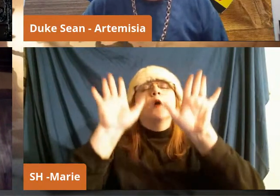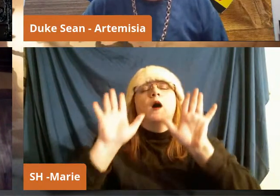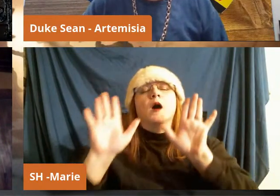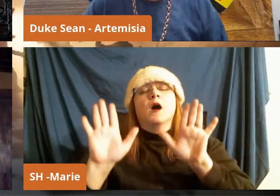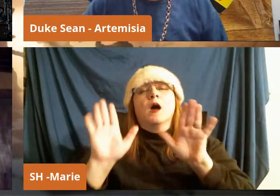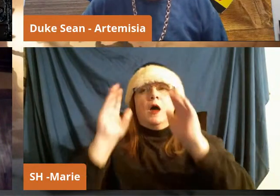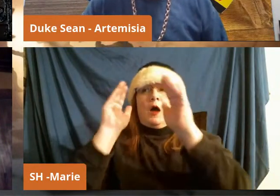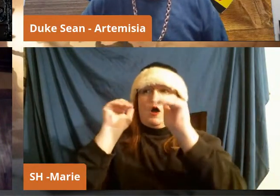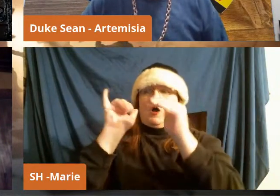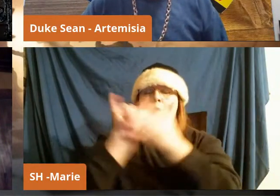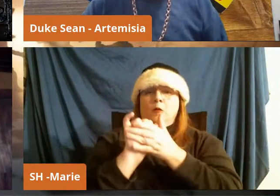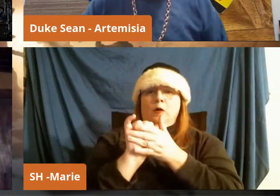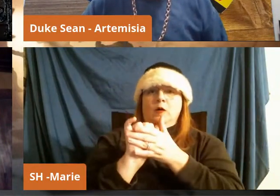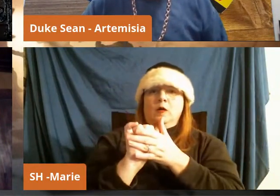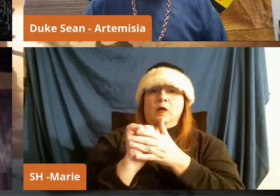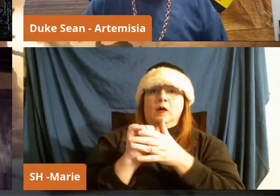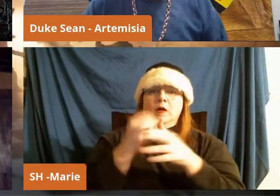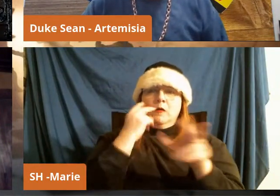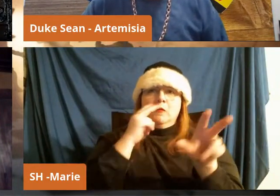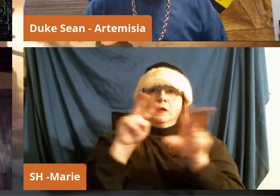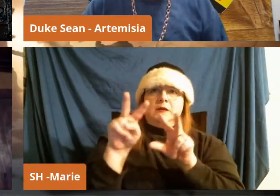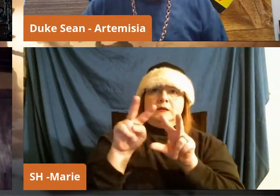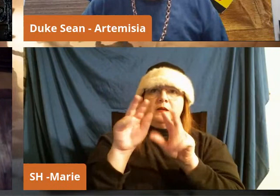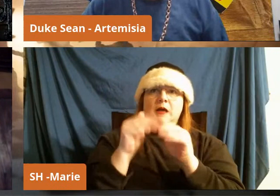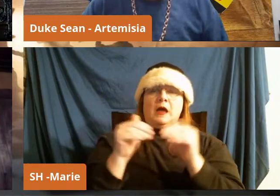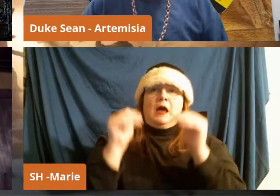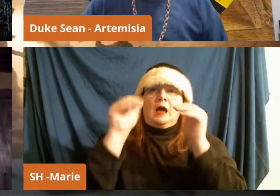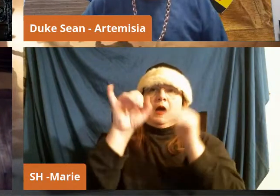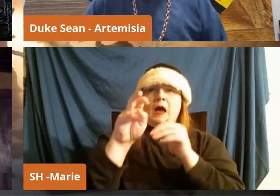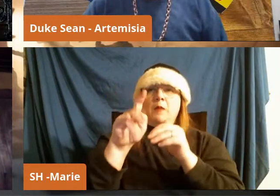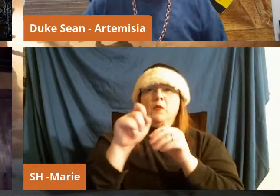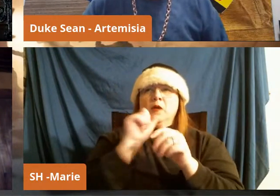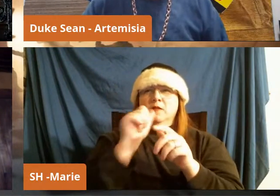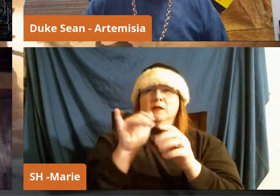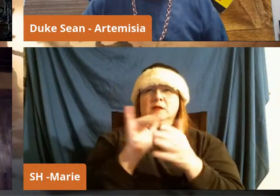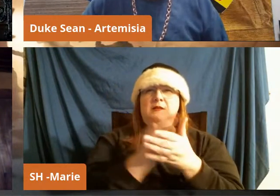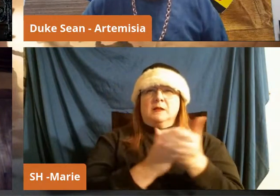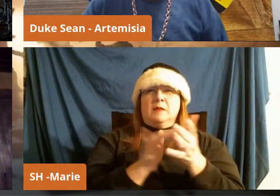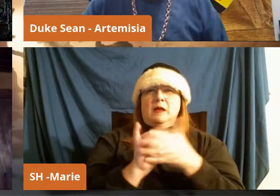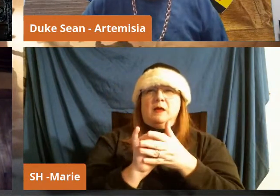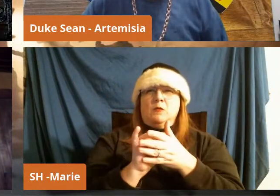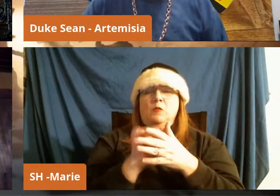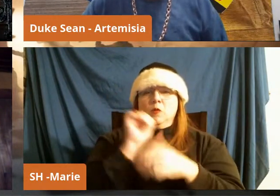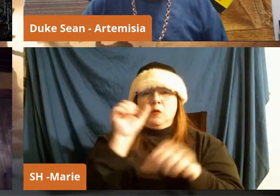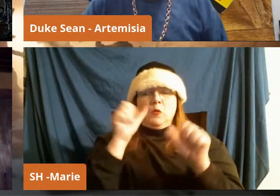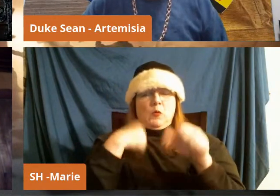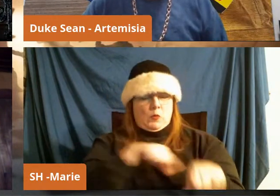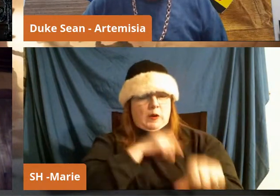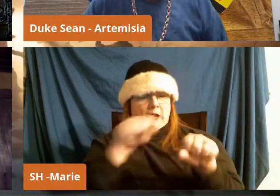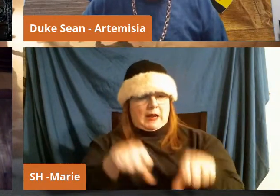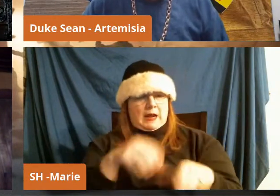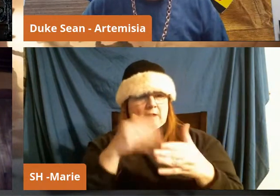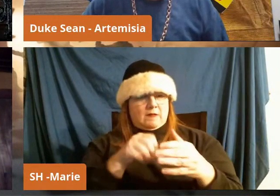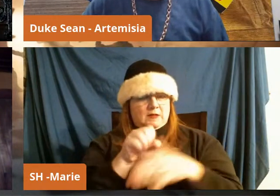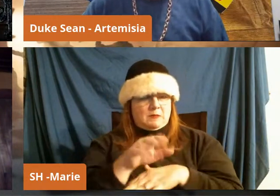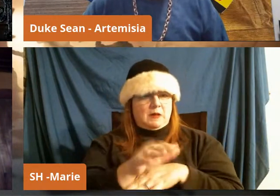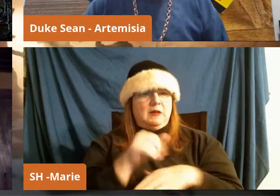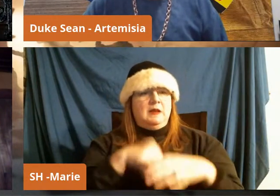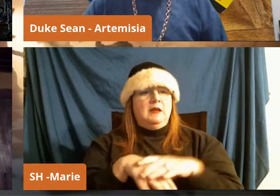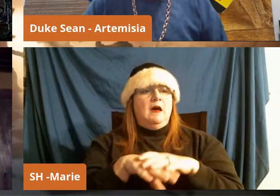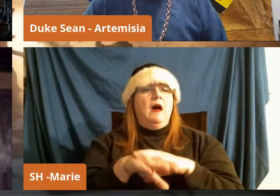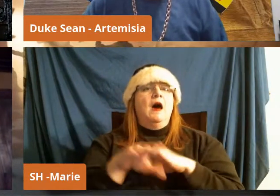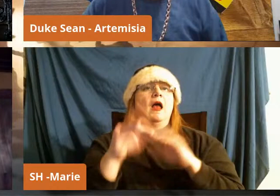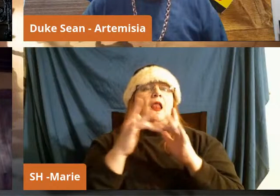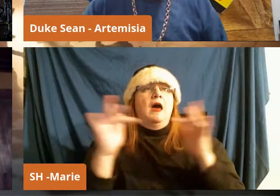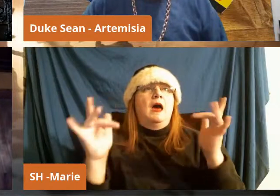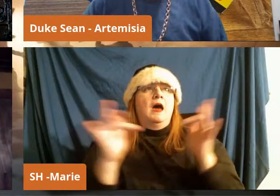hope we see a hybrid of that at some point, where, we can have those things submitted online, and then